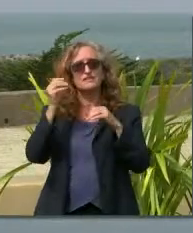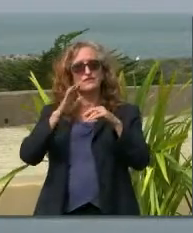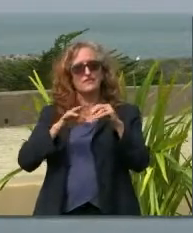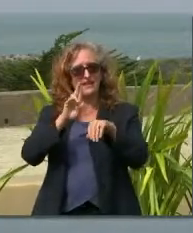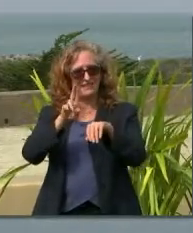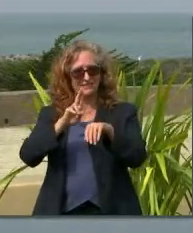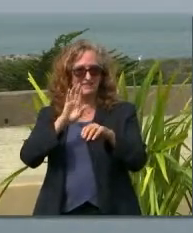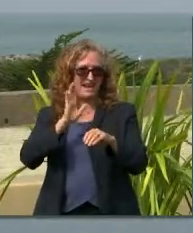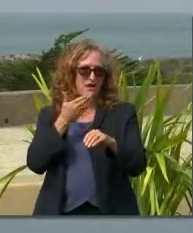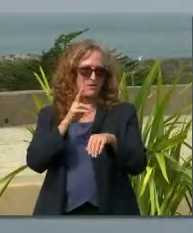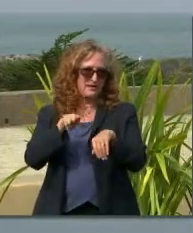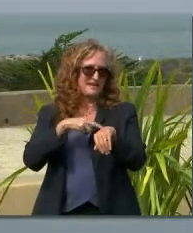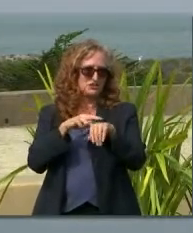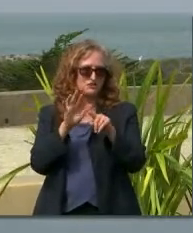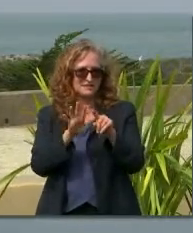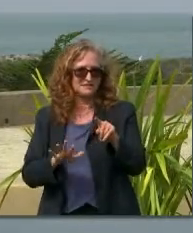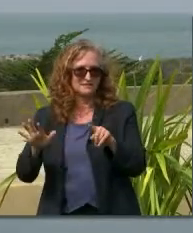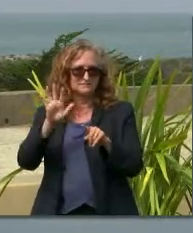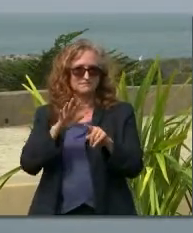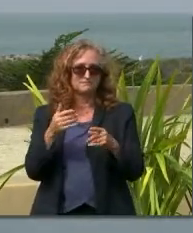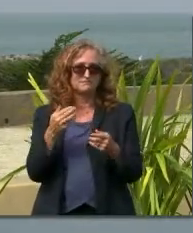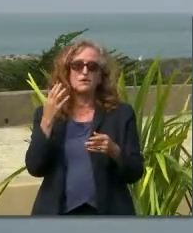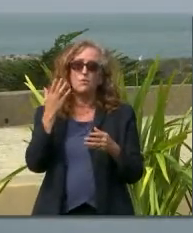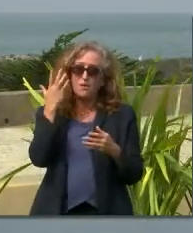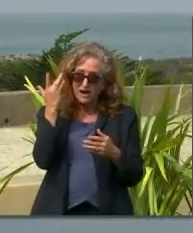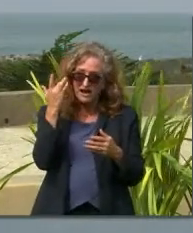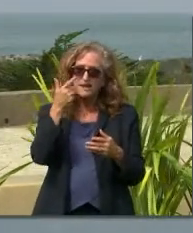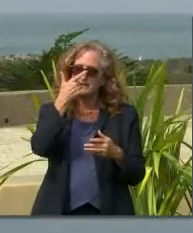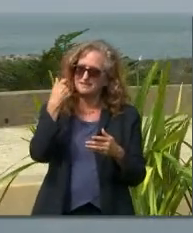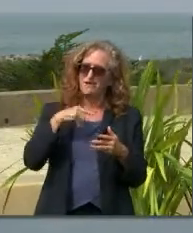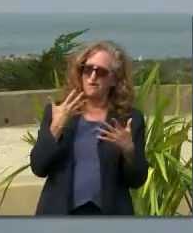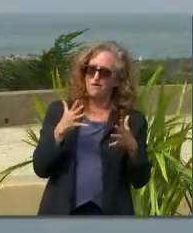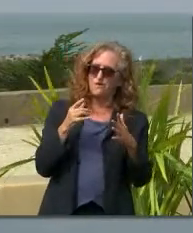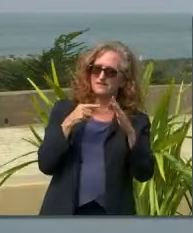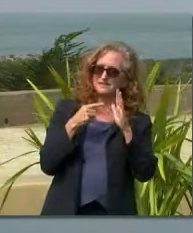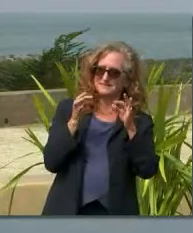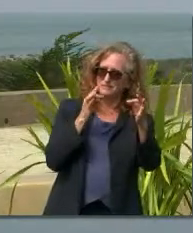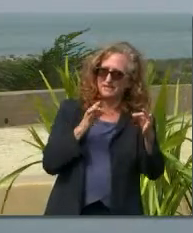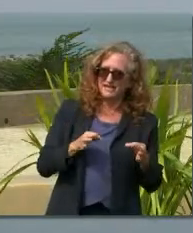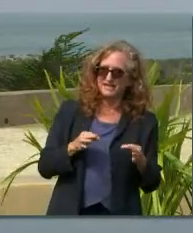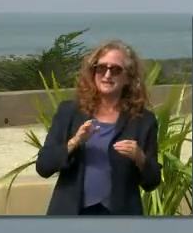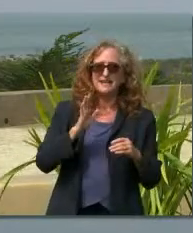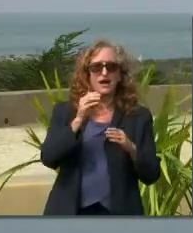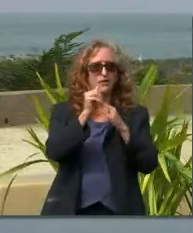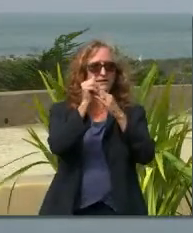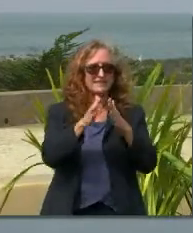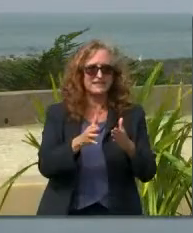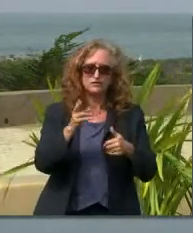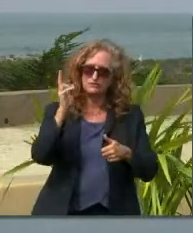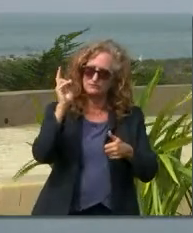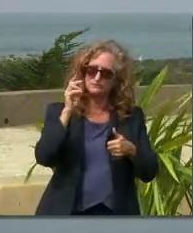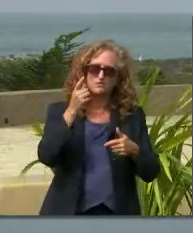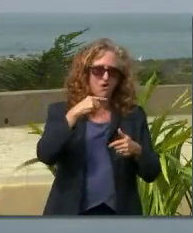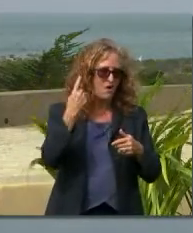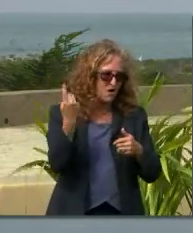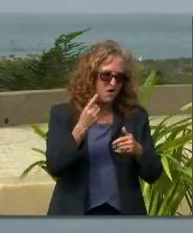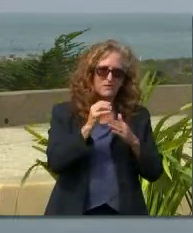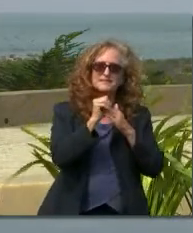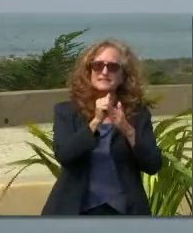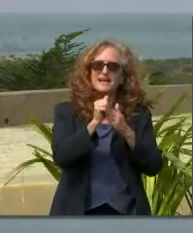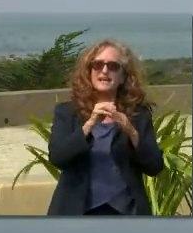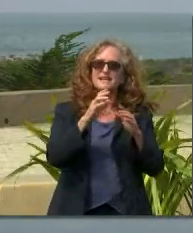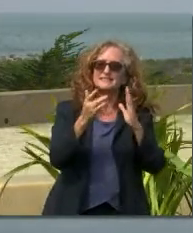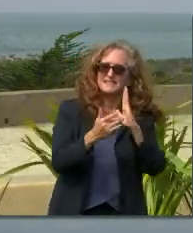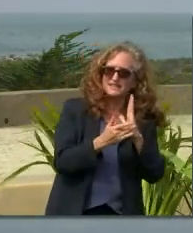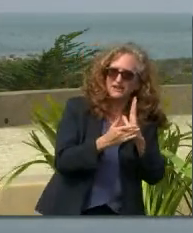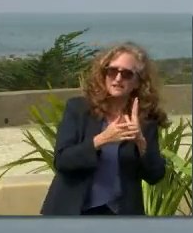23 states. Why? It's for the reasons that I indicated. We have a history of leadership, technological and cultural. We have